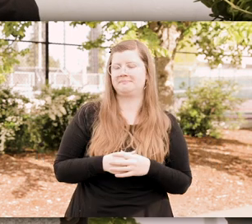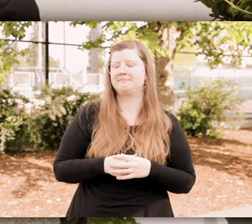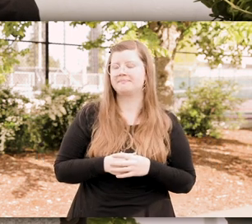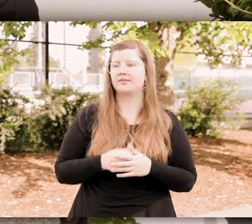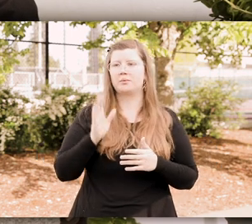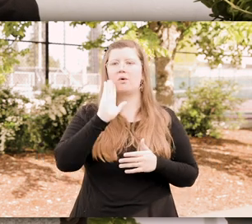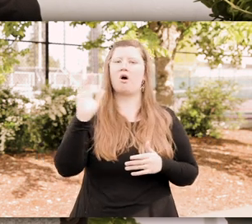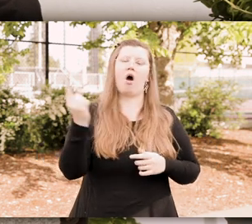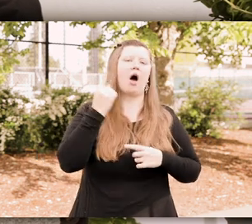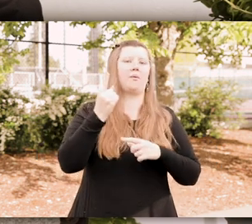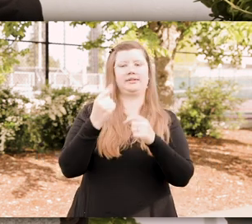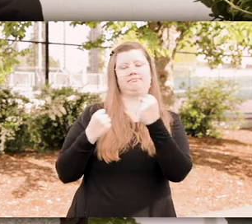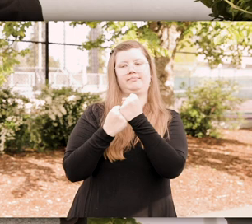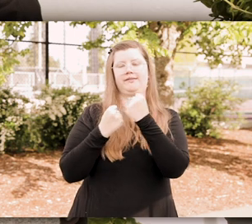of you,